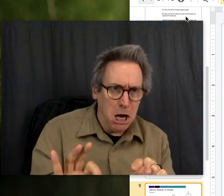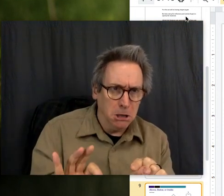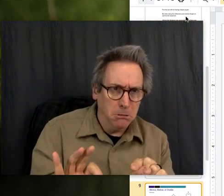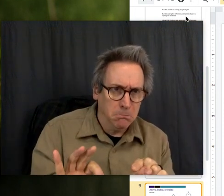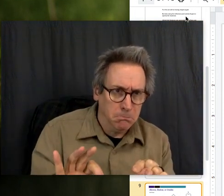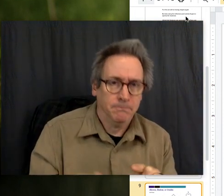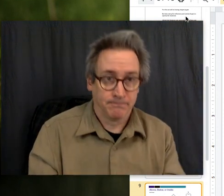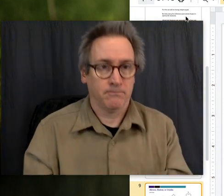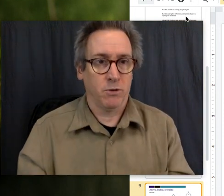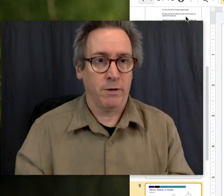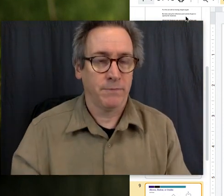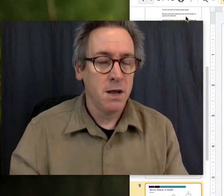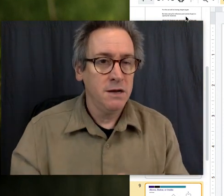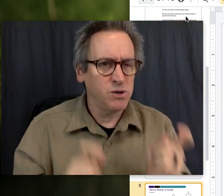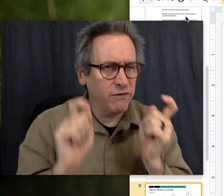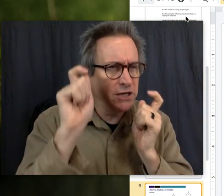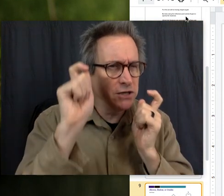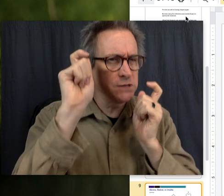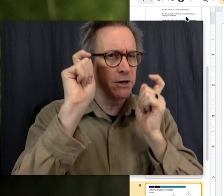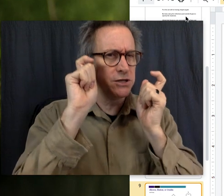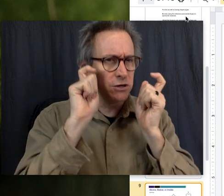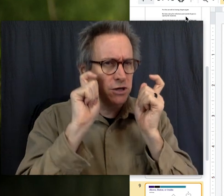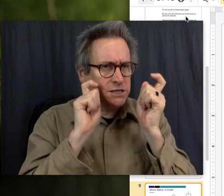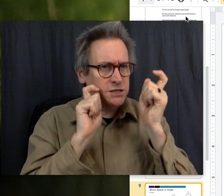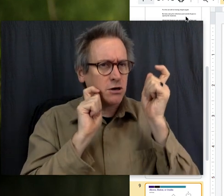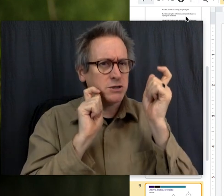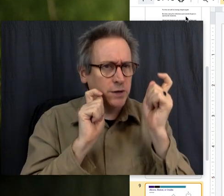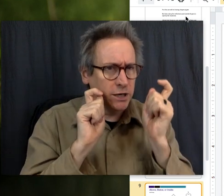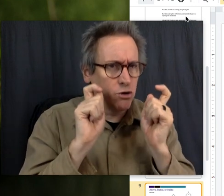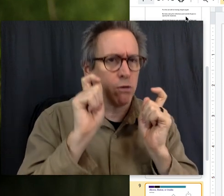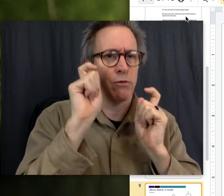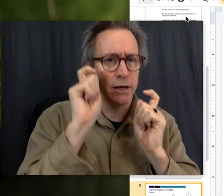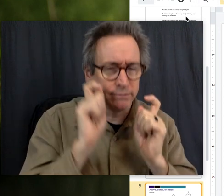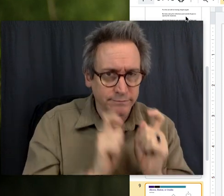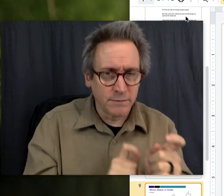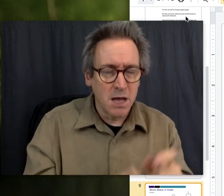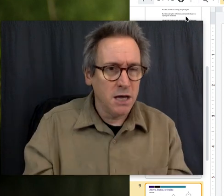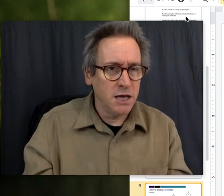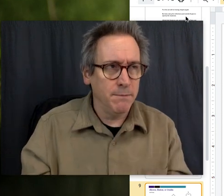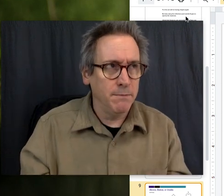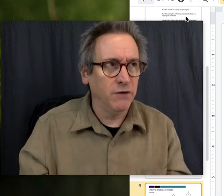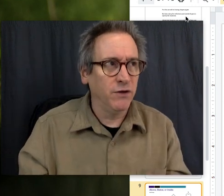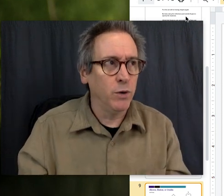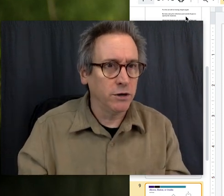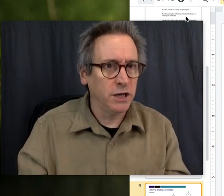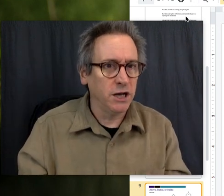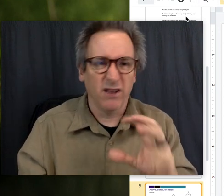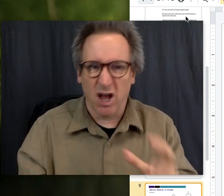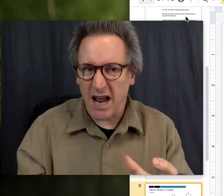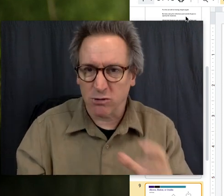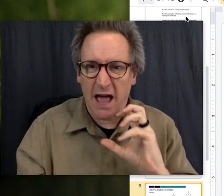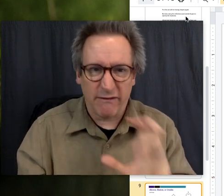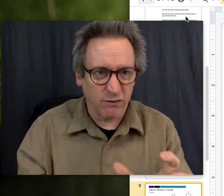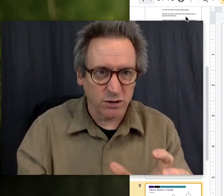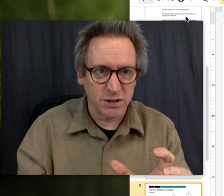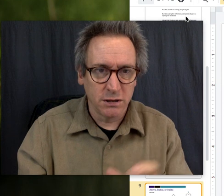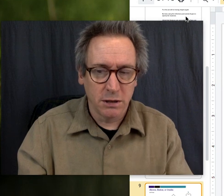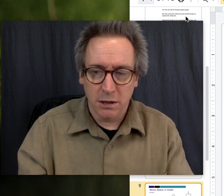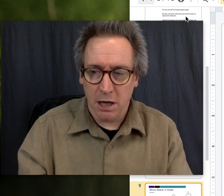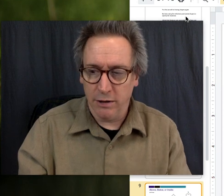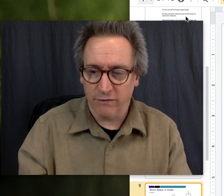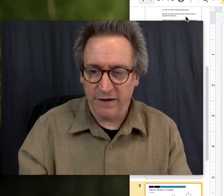a 9. So our facial expressions are going to start to incorporate. And it'll feel weird, it'll feel unnatural at